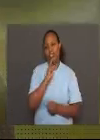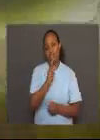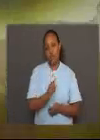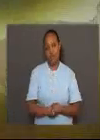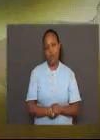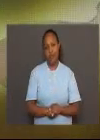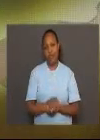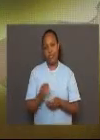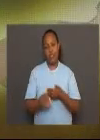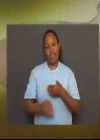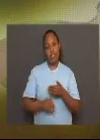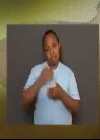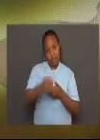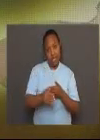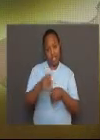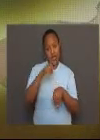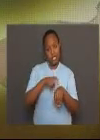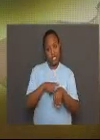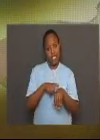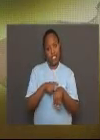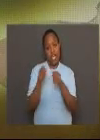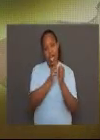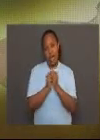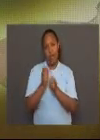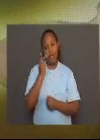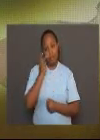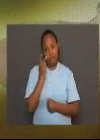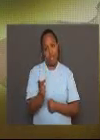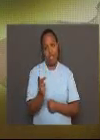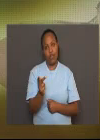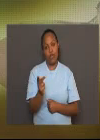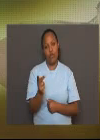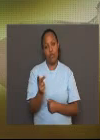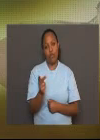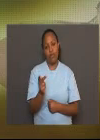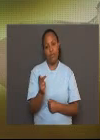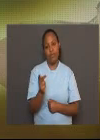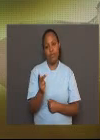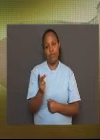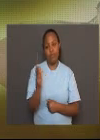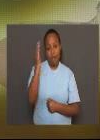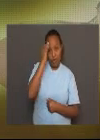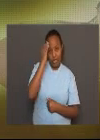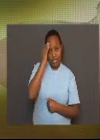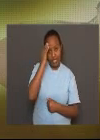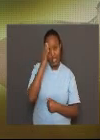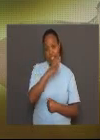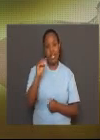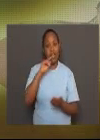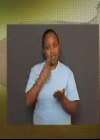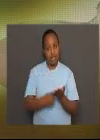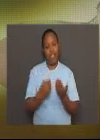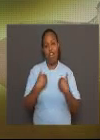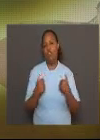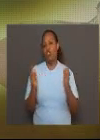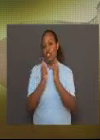objectivity. The next time we are together, we will explore the relationship between